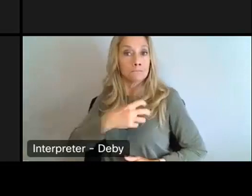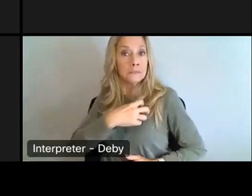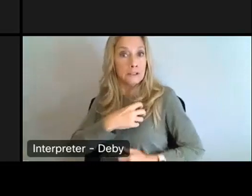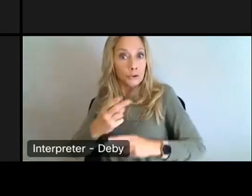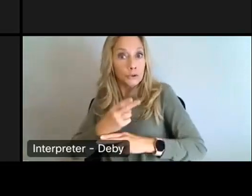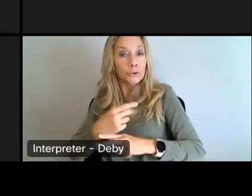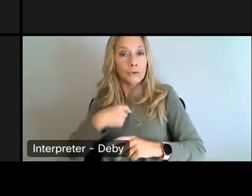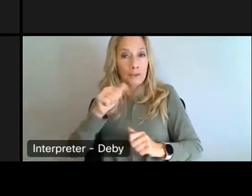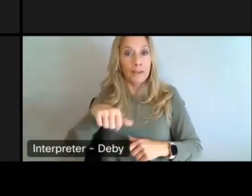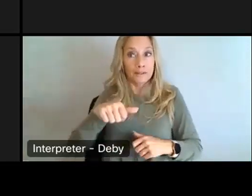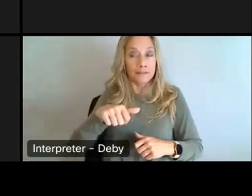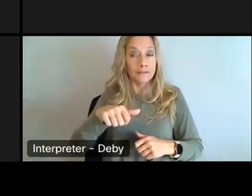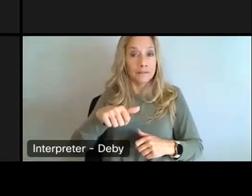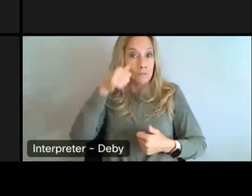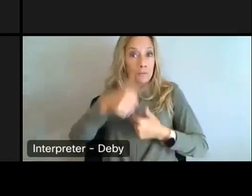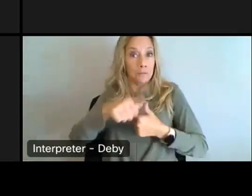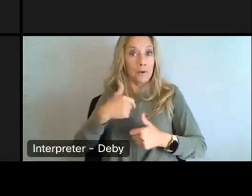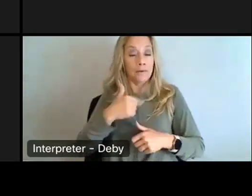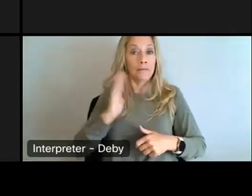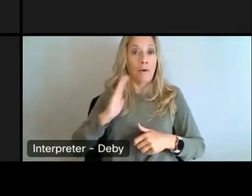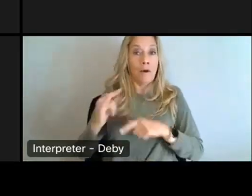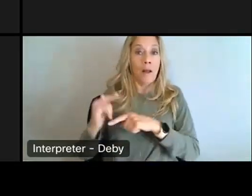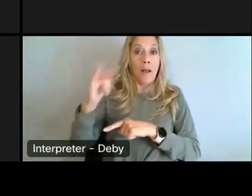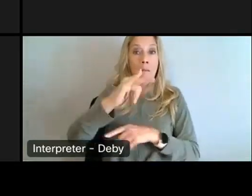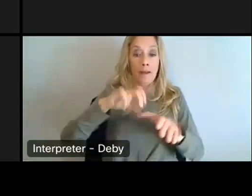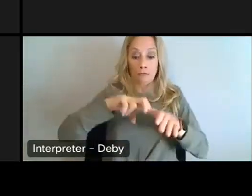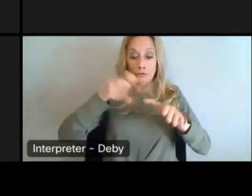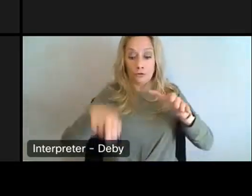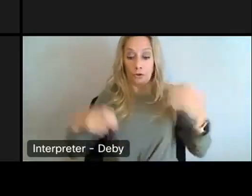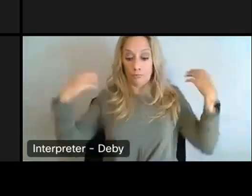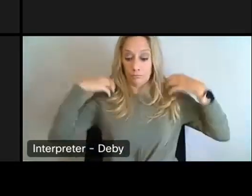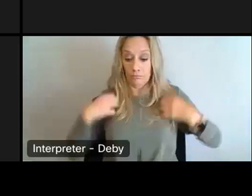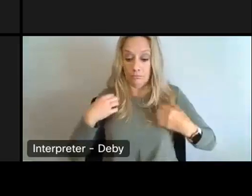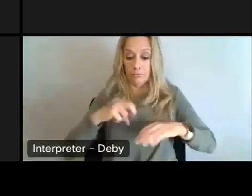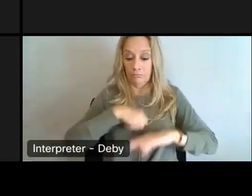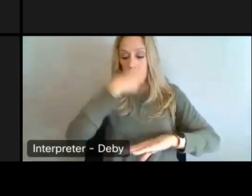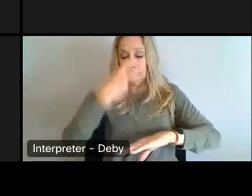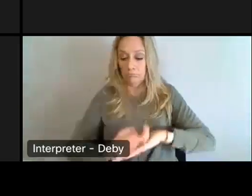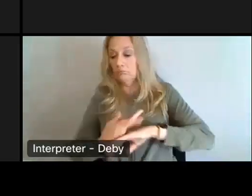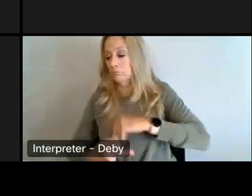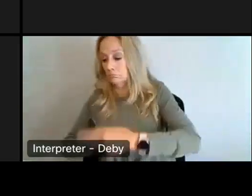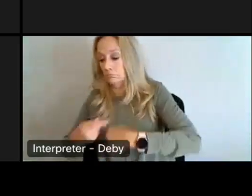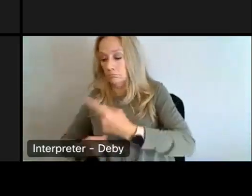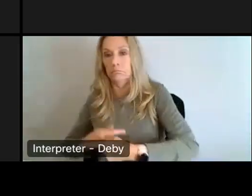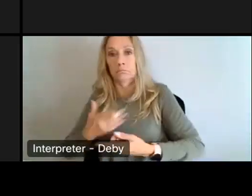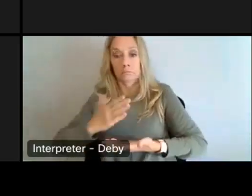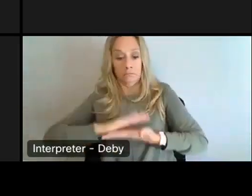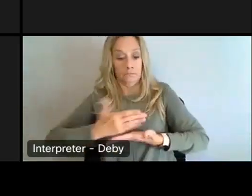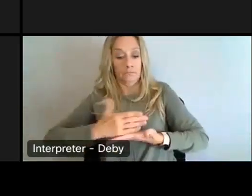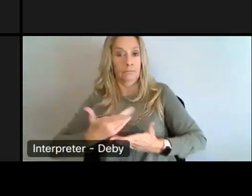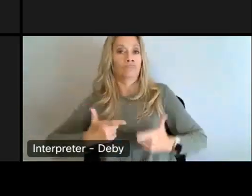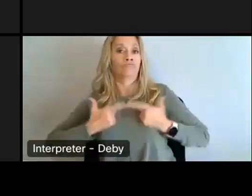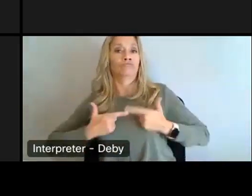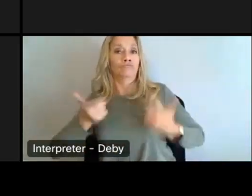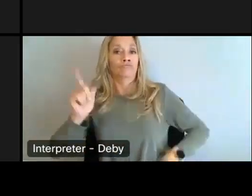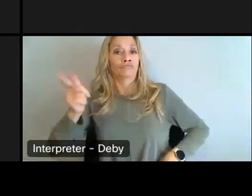out of airplanes with that in my rucksack, and hitting the ground and know we survived. So I'm like, if I can jump it